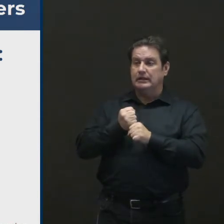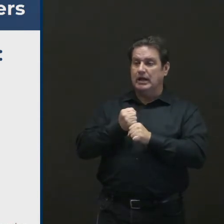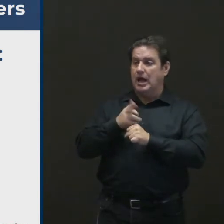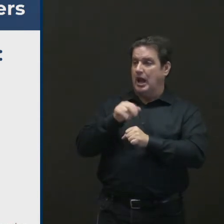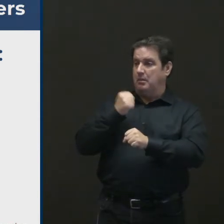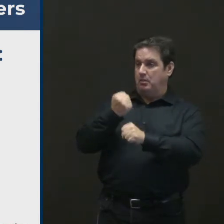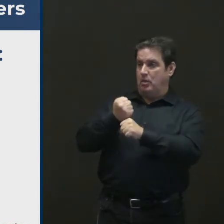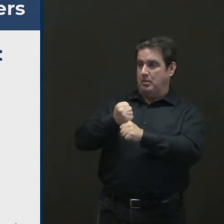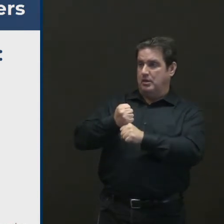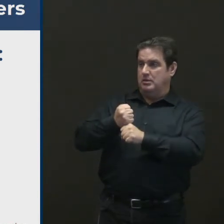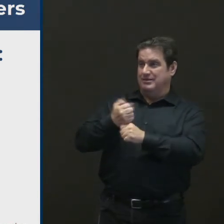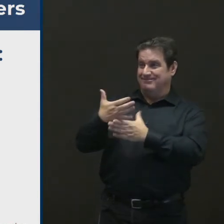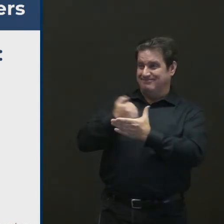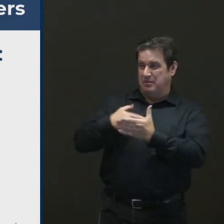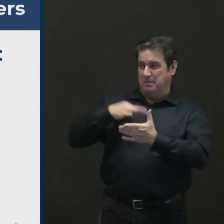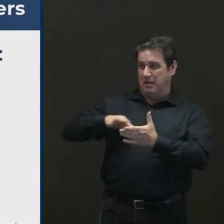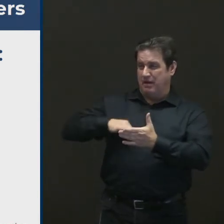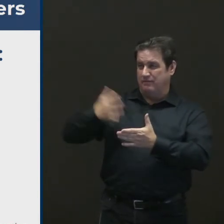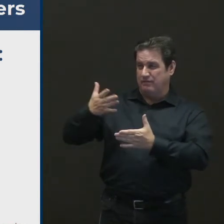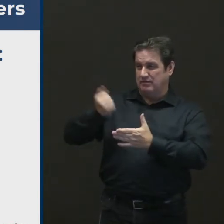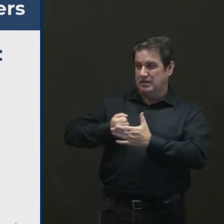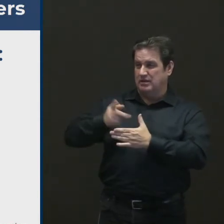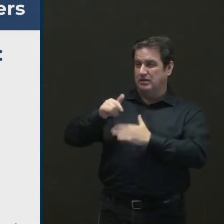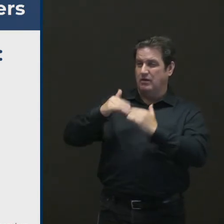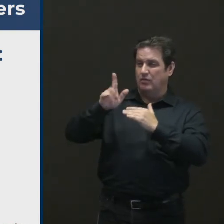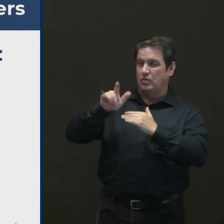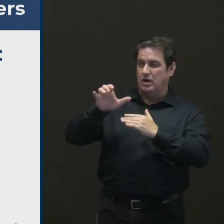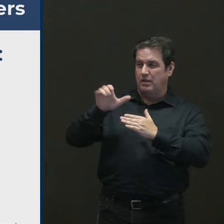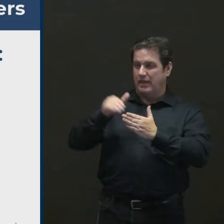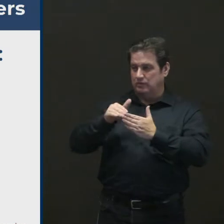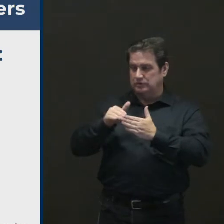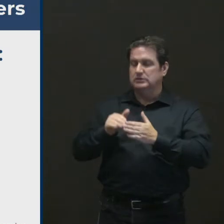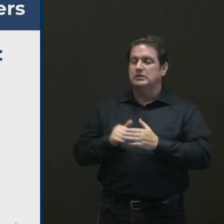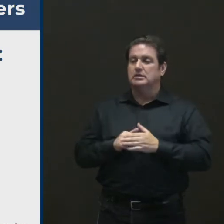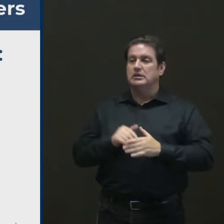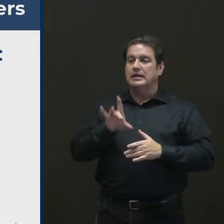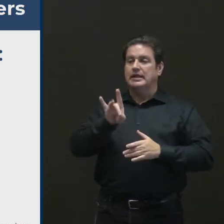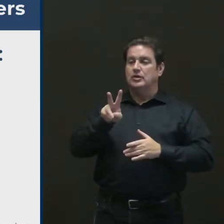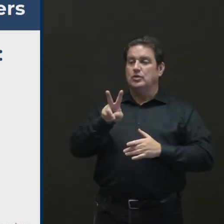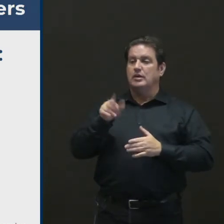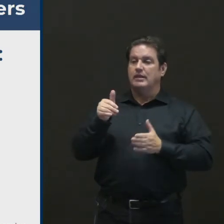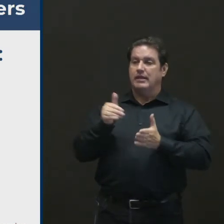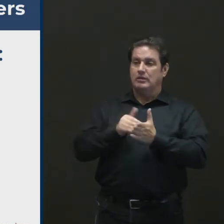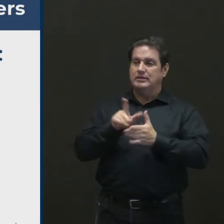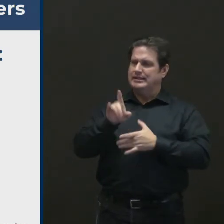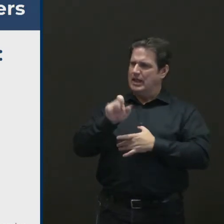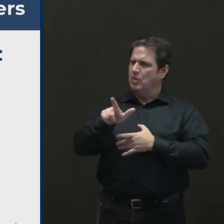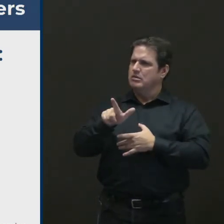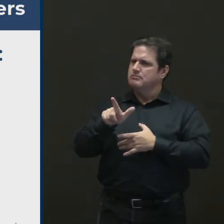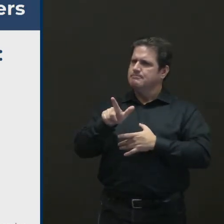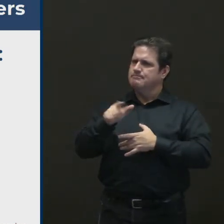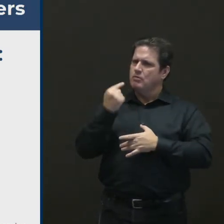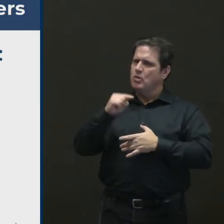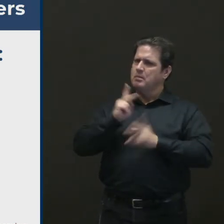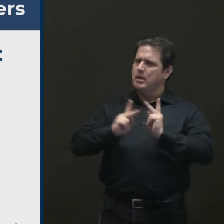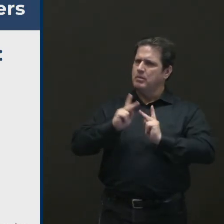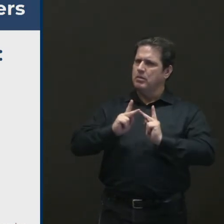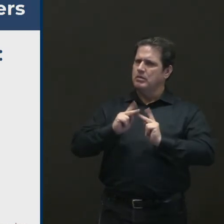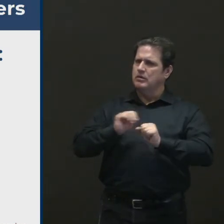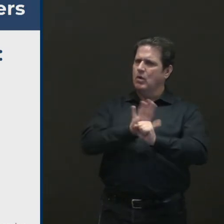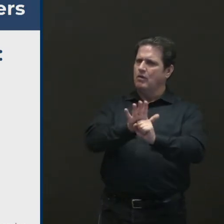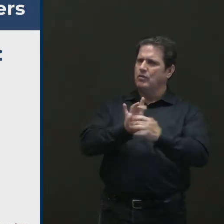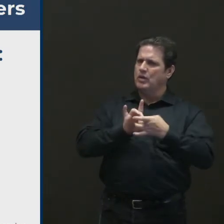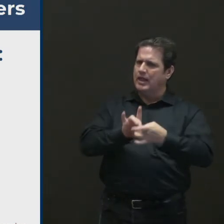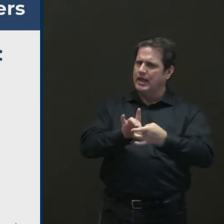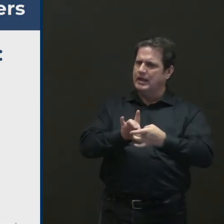unemployment or have applied for unemployment benefits is over 100,000. The 82,000 number is solely for folks who are COVID